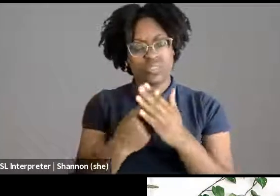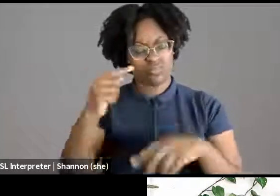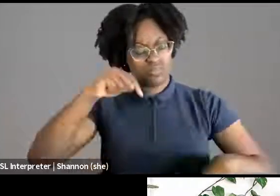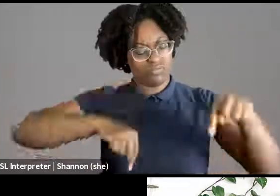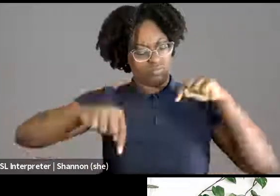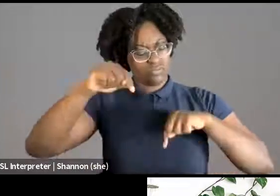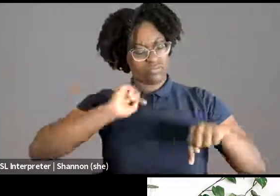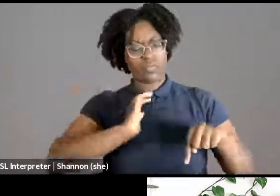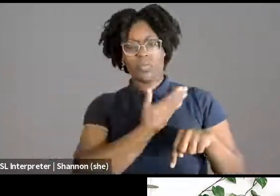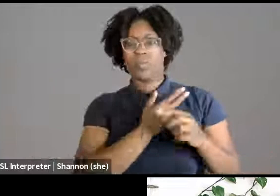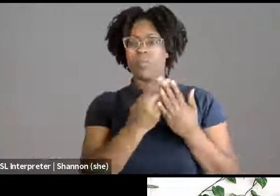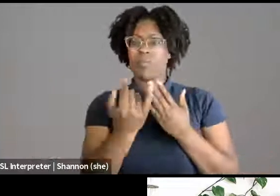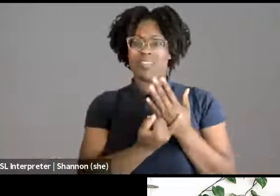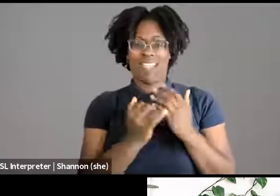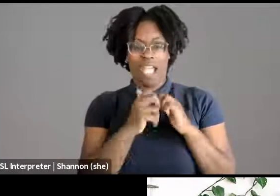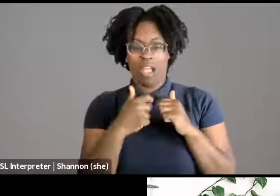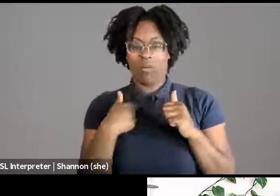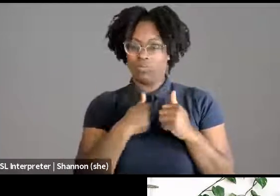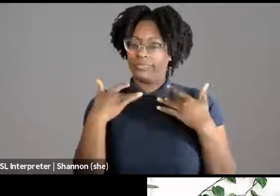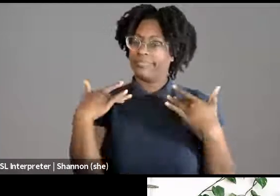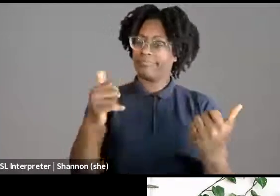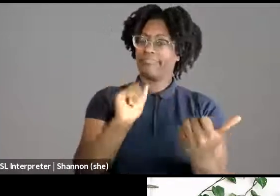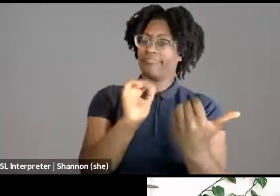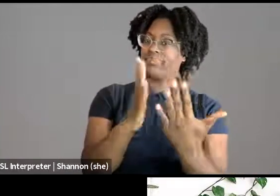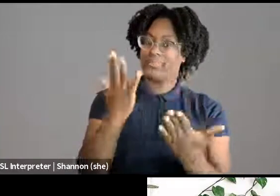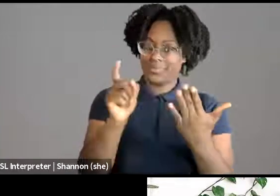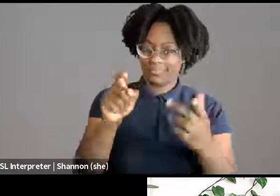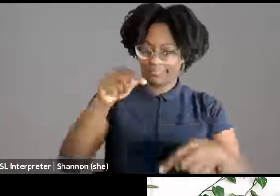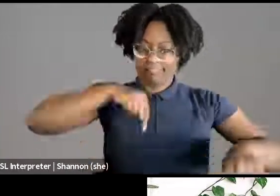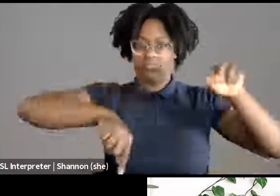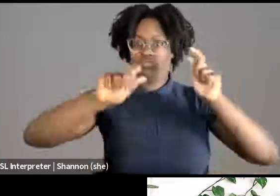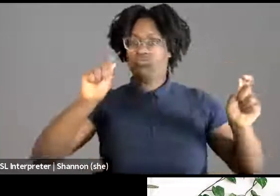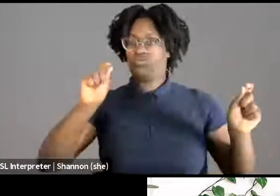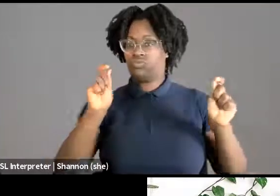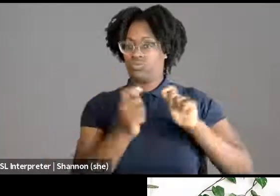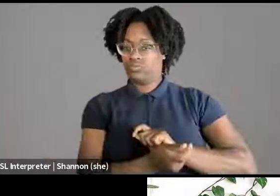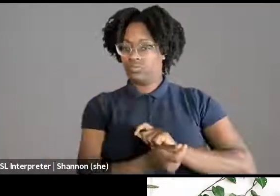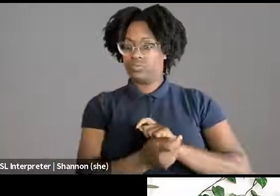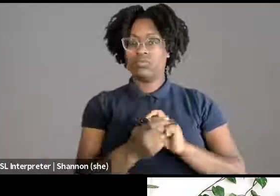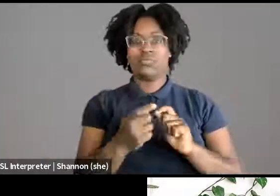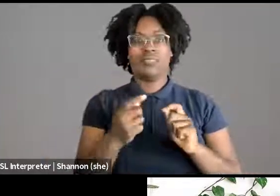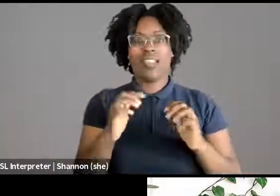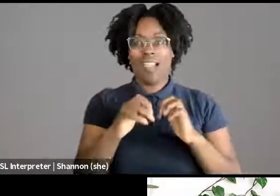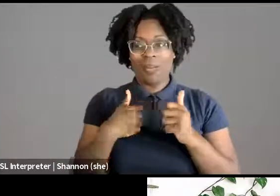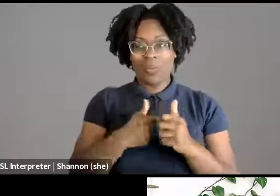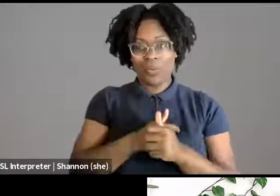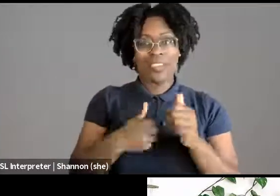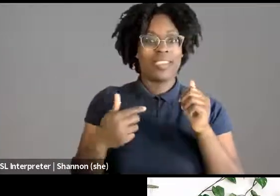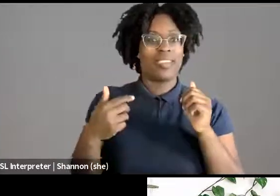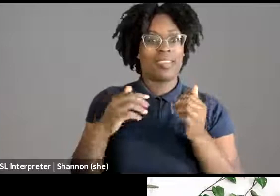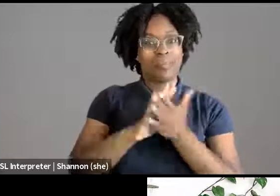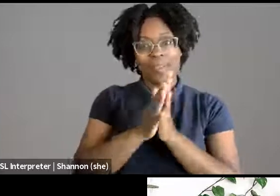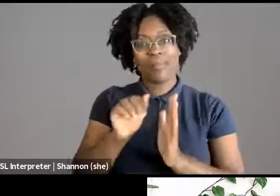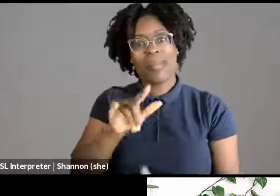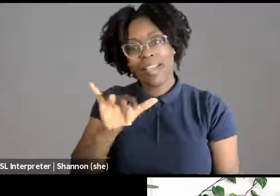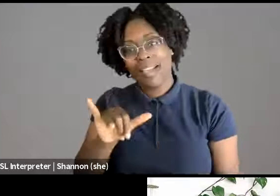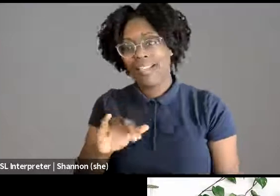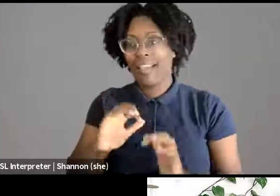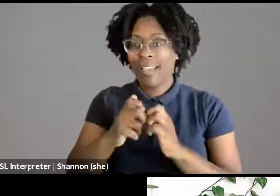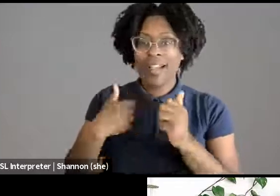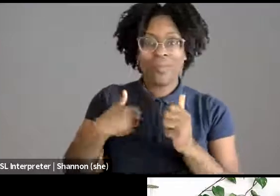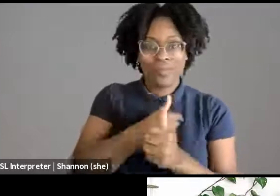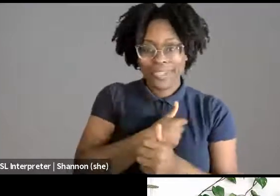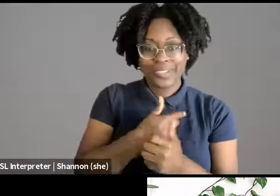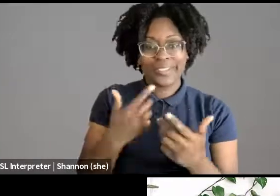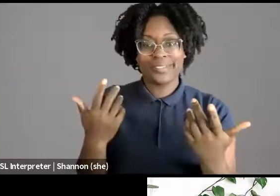we do this work, the work of allyship, the work of advocacy. So thank you, everybody. Thank